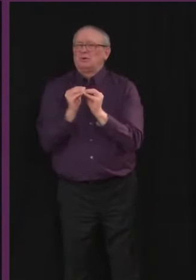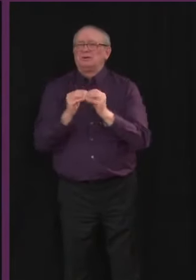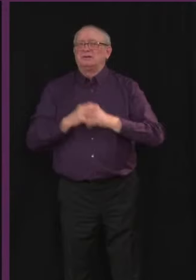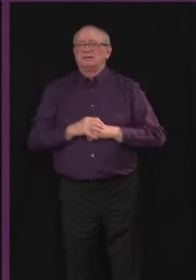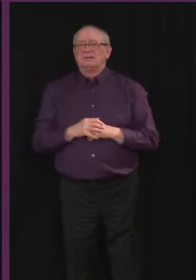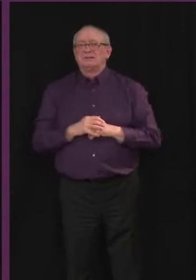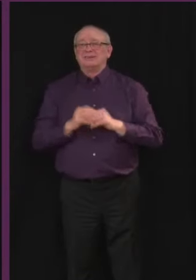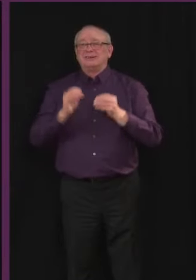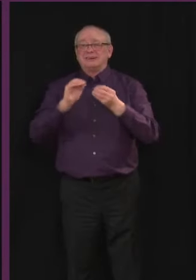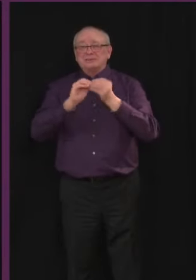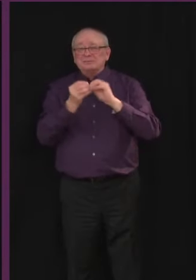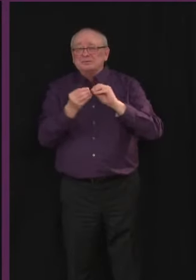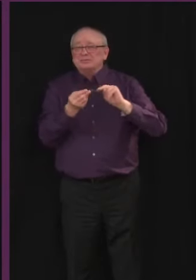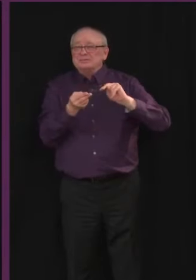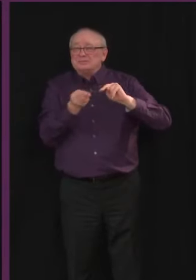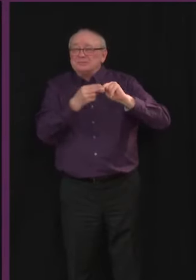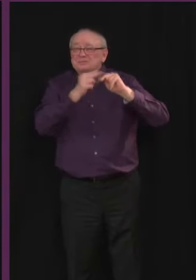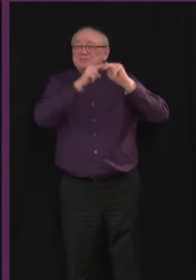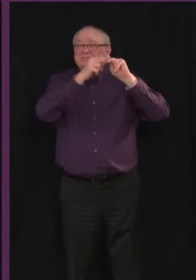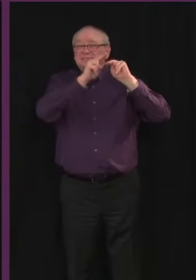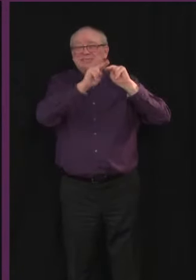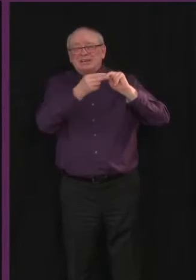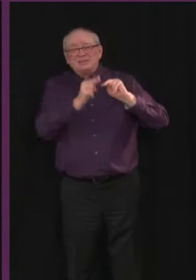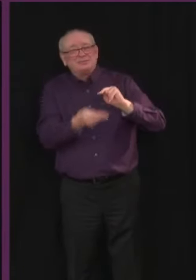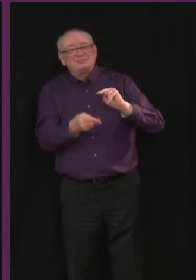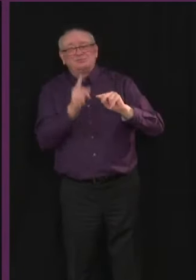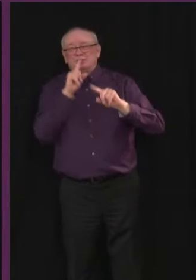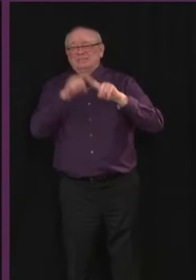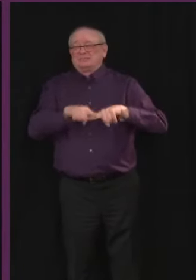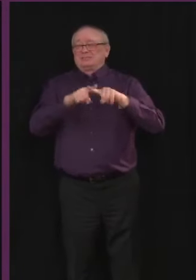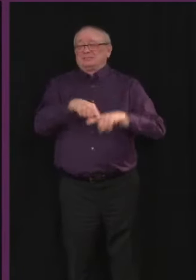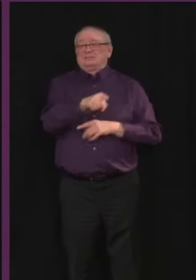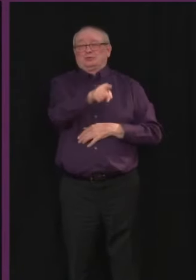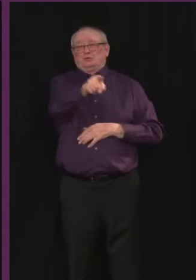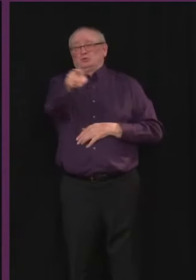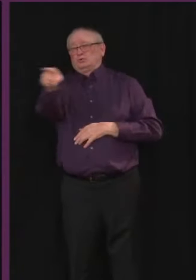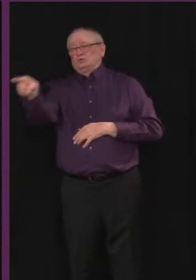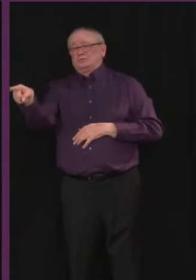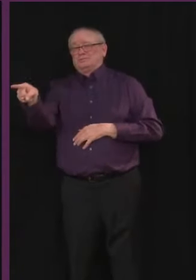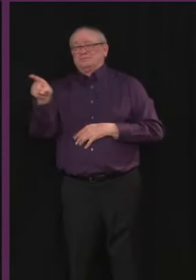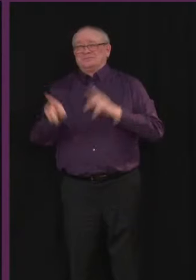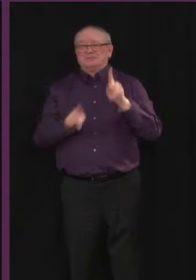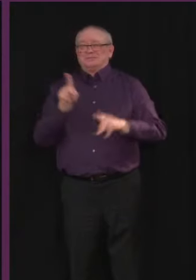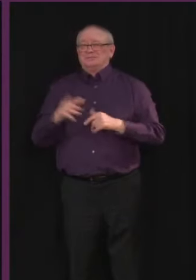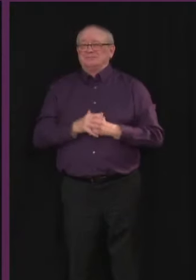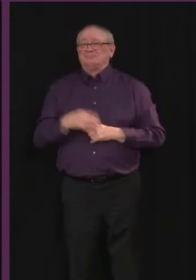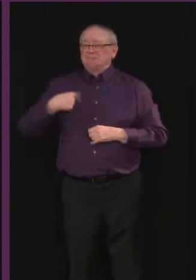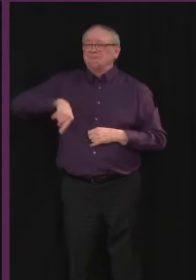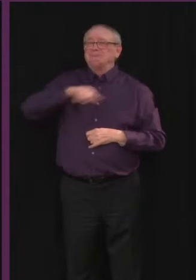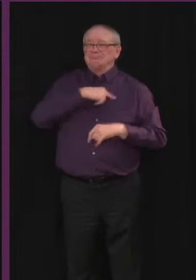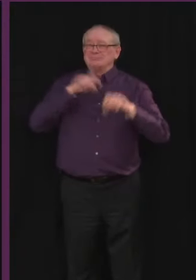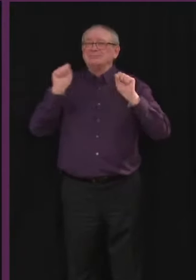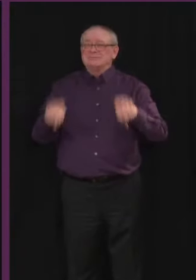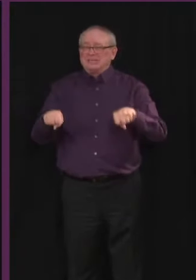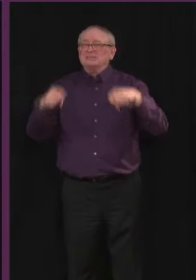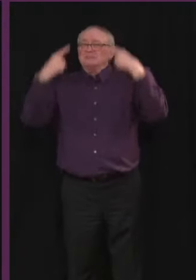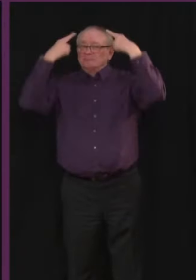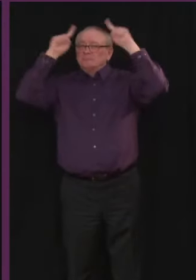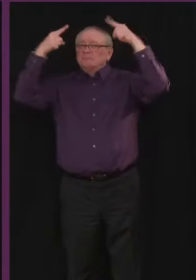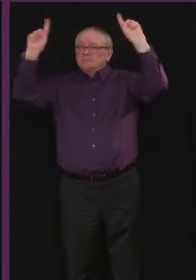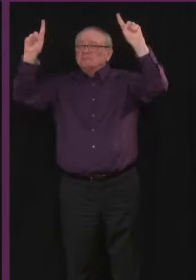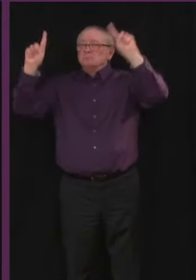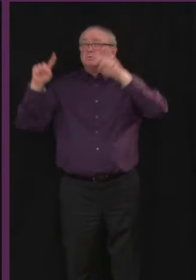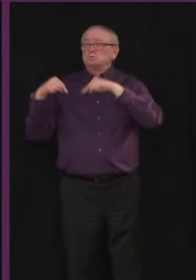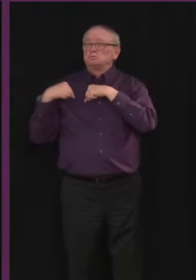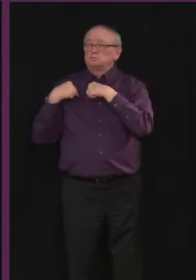us takes in the days and weeks ahead. We can do this. We have done this, in fact, and let us take courage